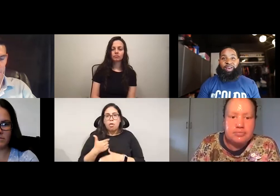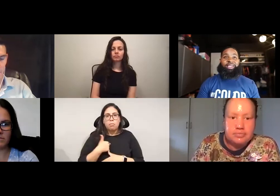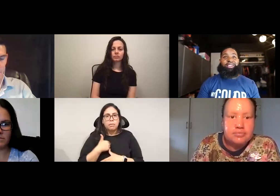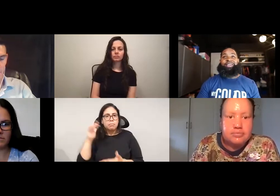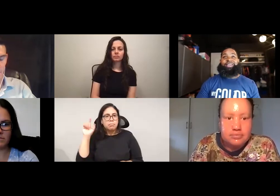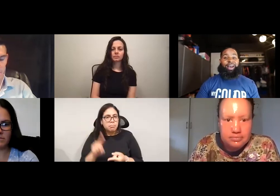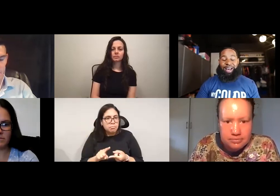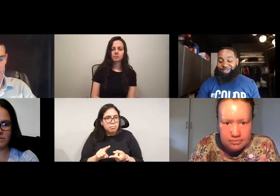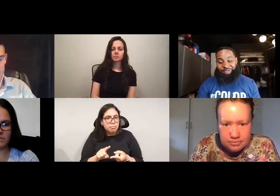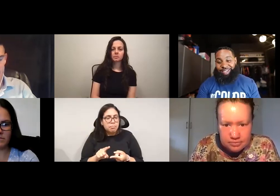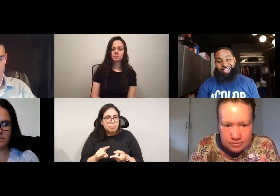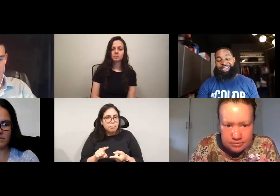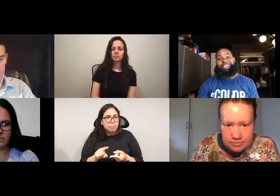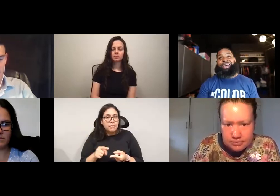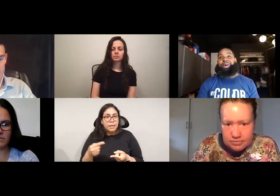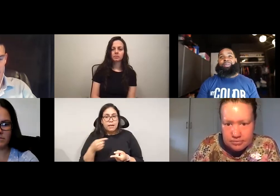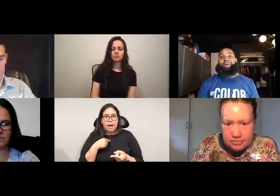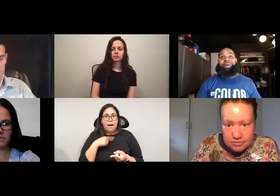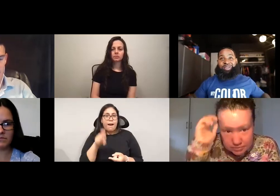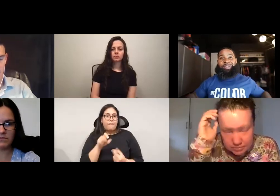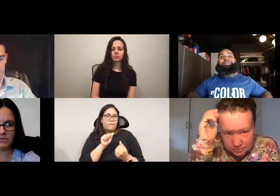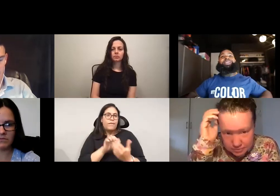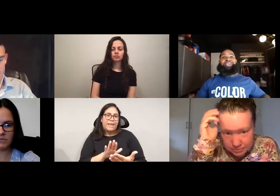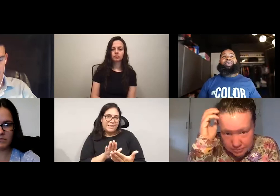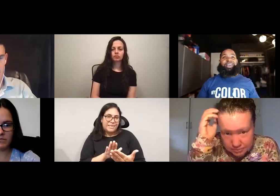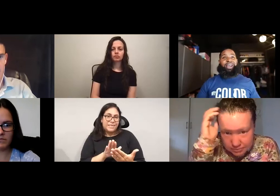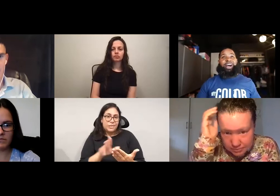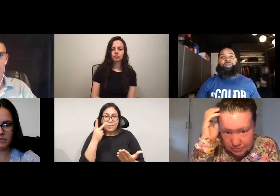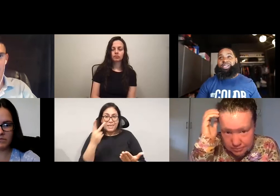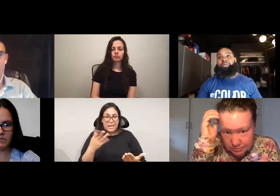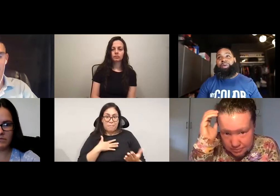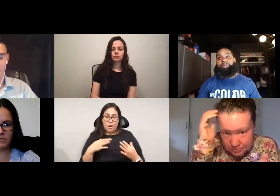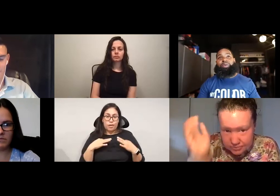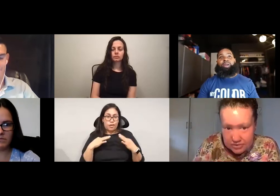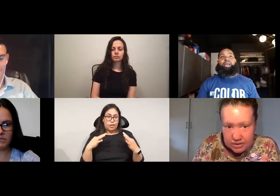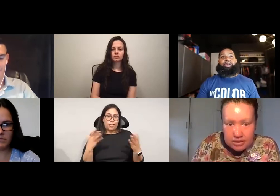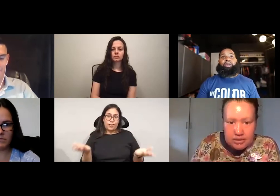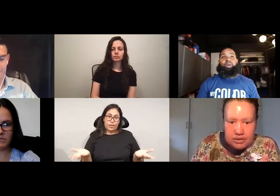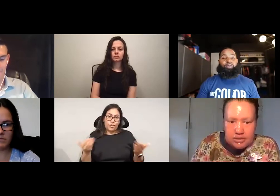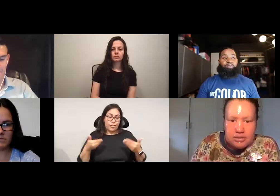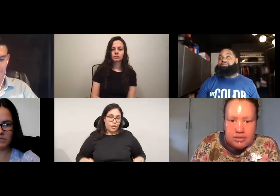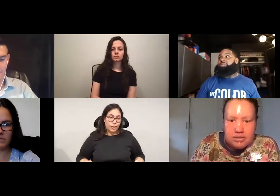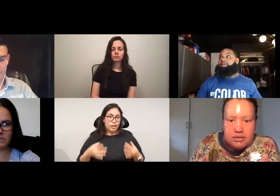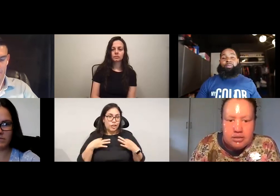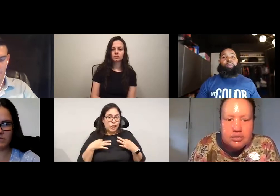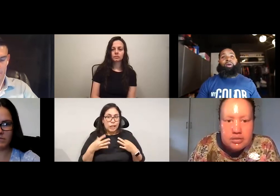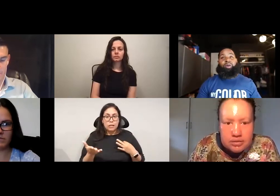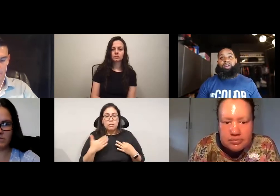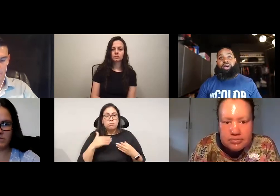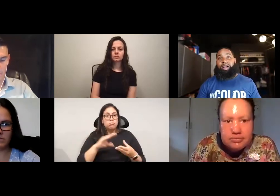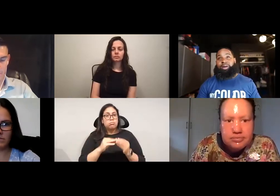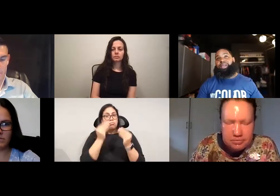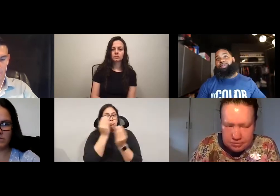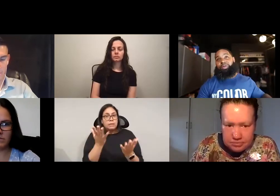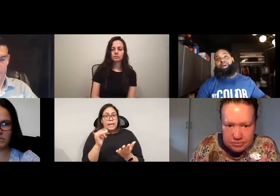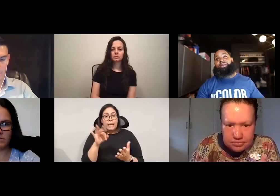to face things. I mean, well, you see my shirt. Like I always tell people, if I'm in my